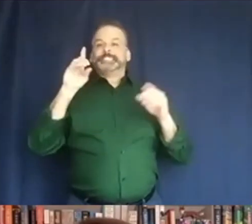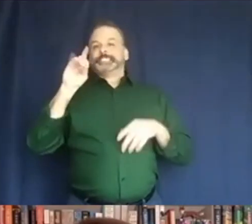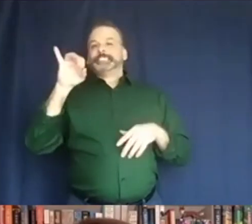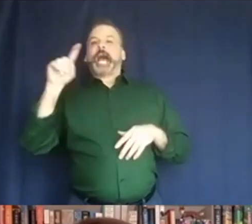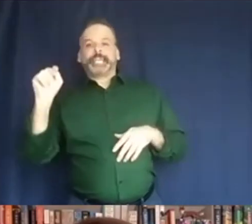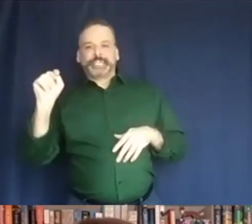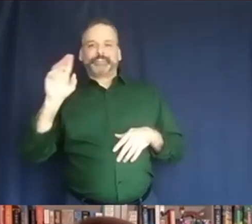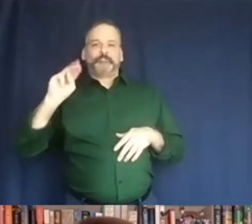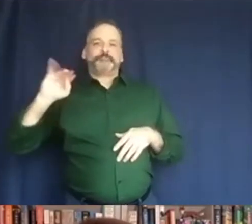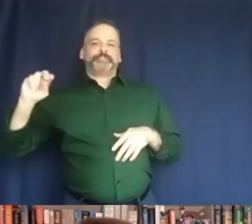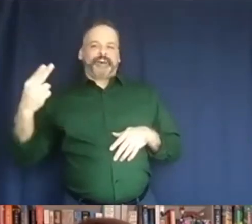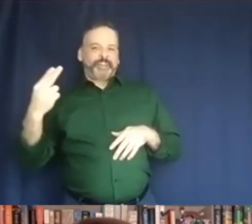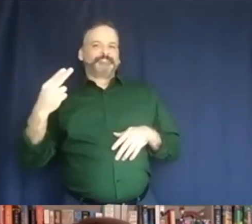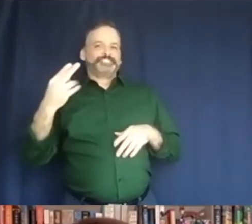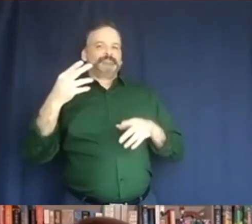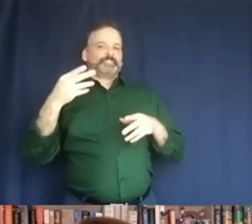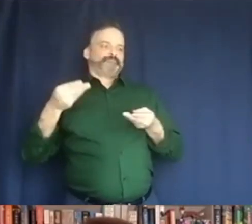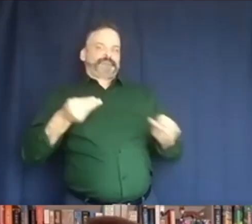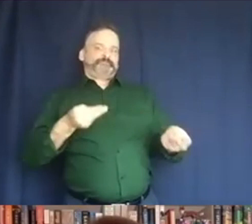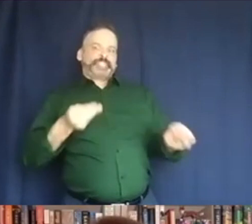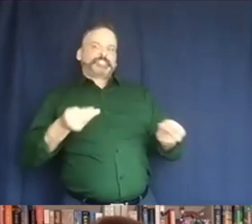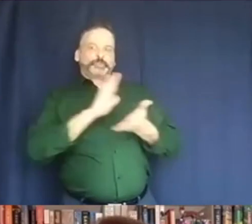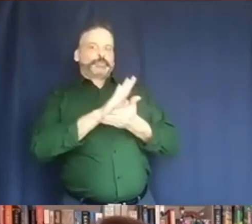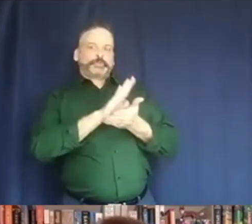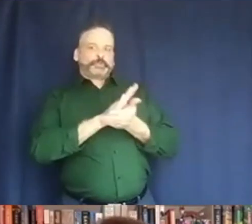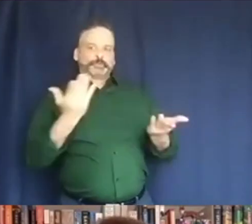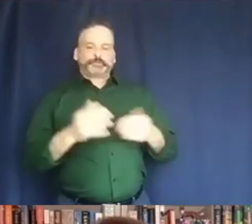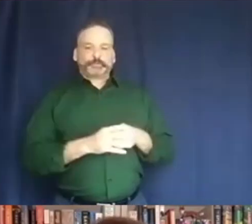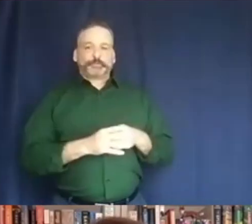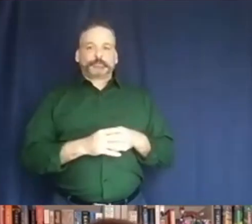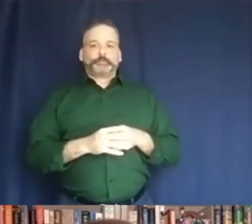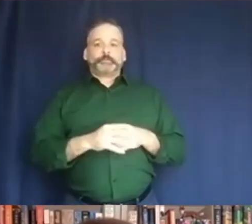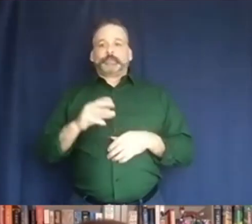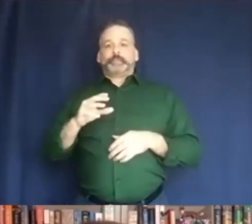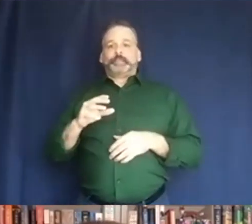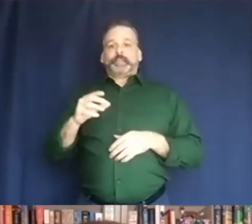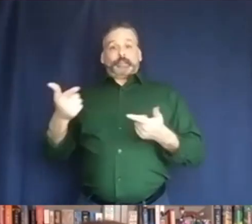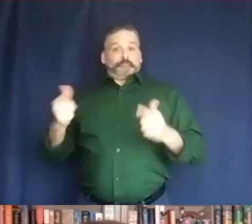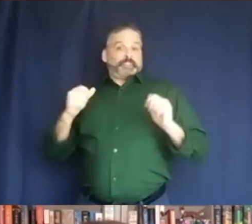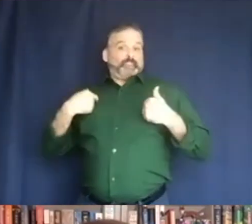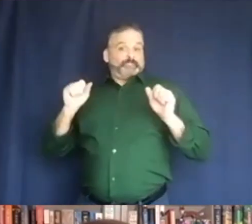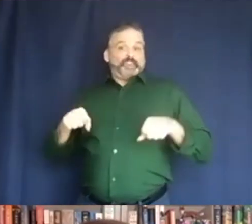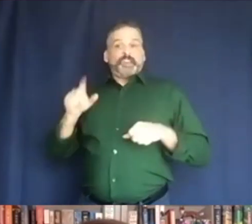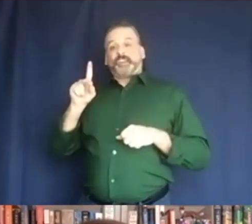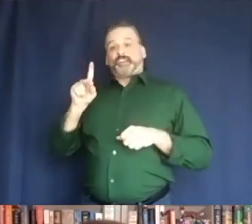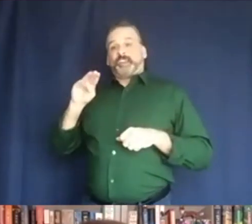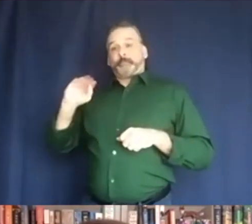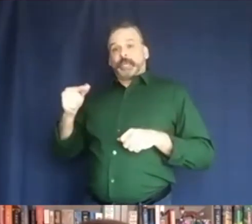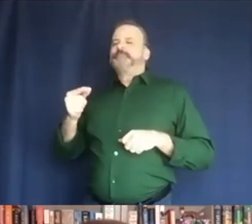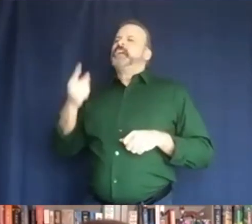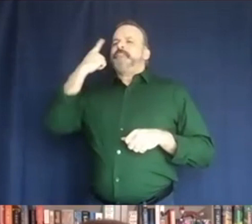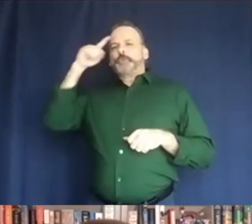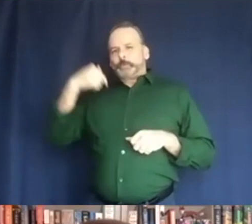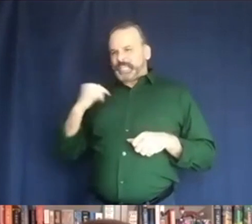get in the typical schools. Okay. Yeah, I can go. I think for me, like similar to what you